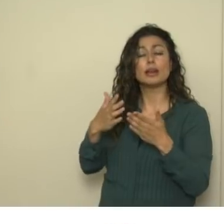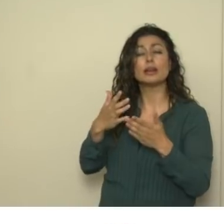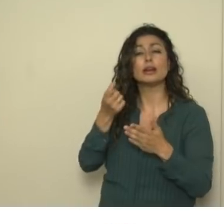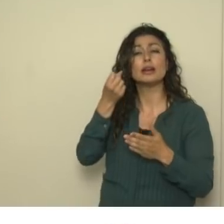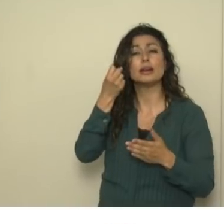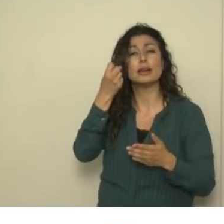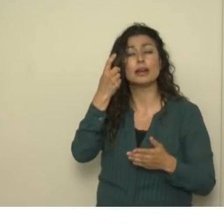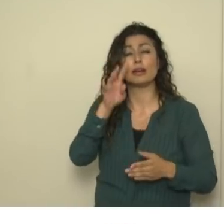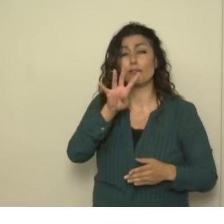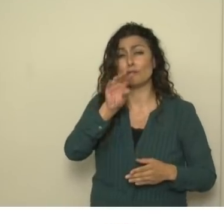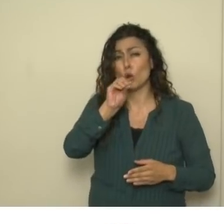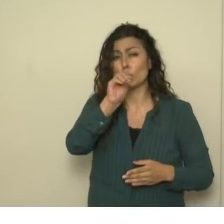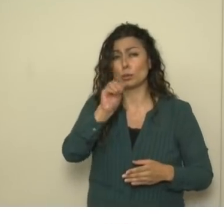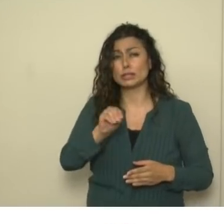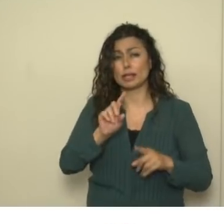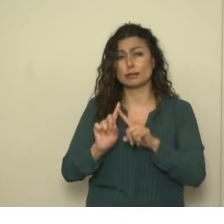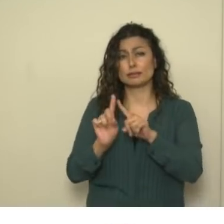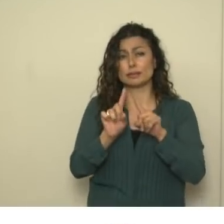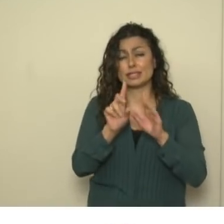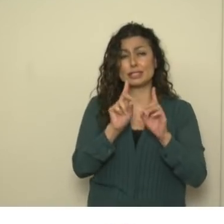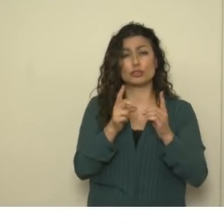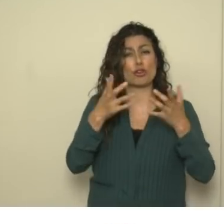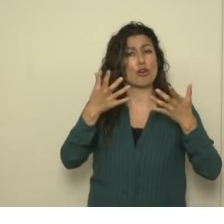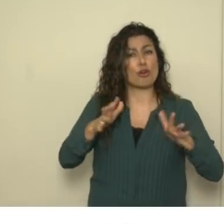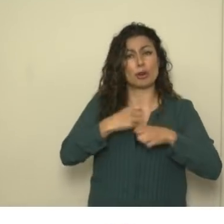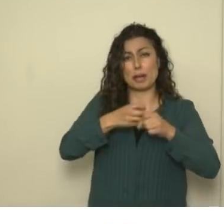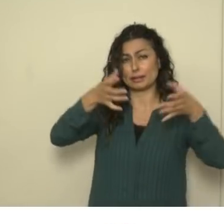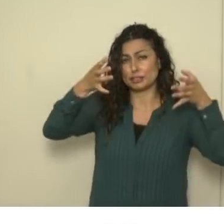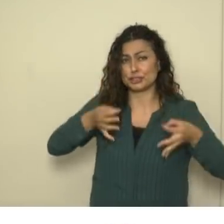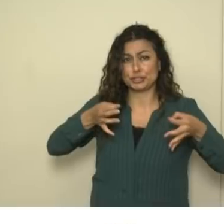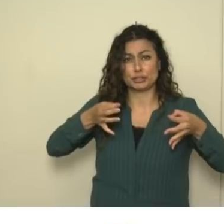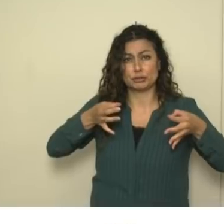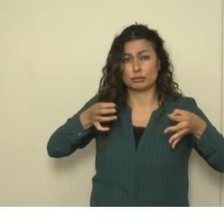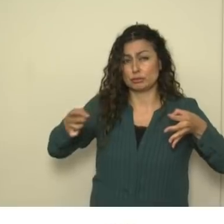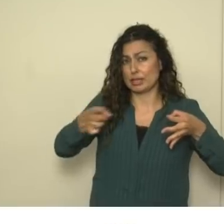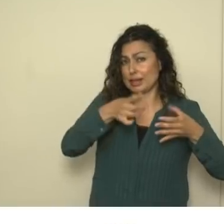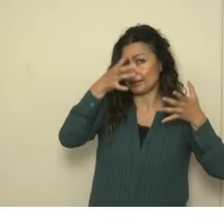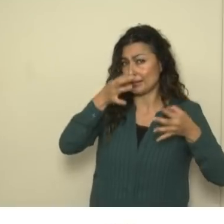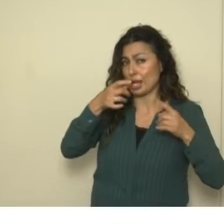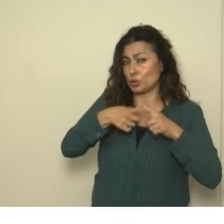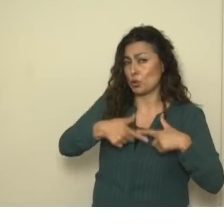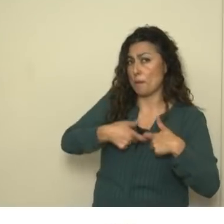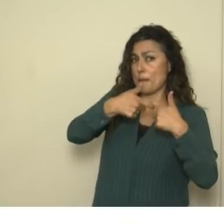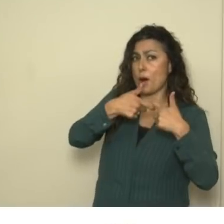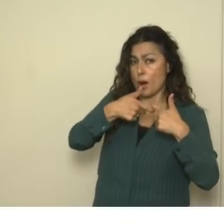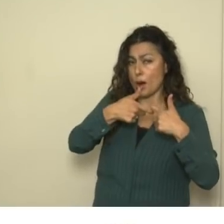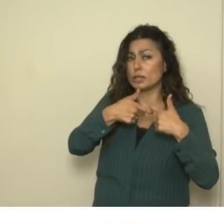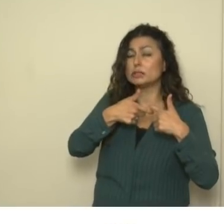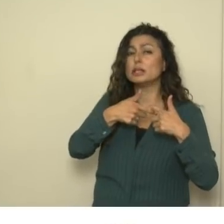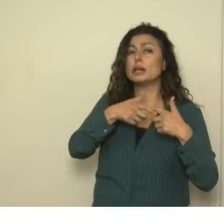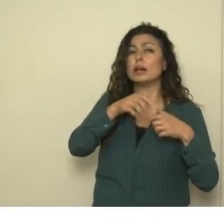40% of the districts had already made a decision to pause in-person